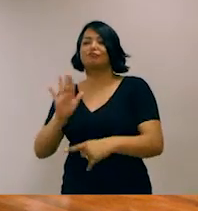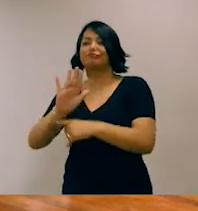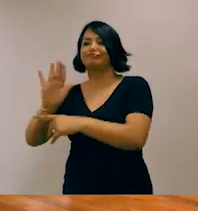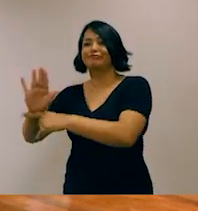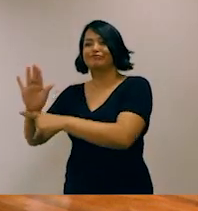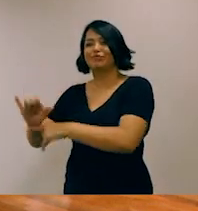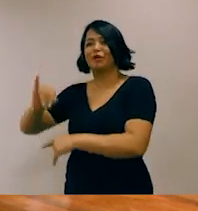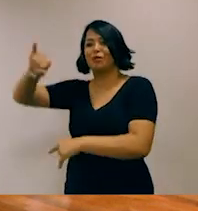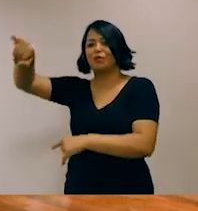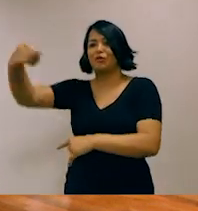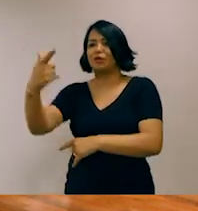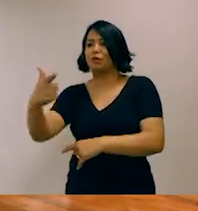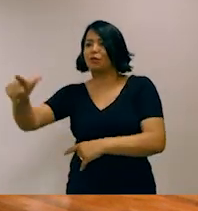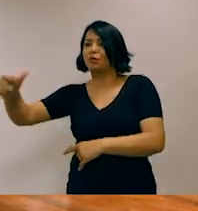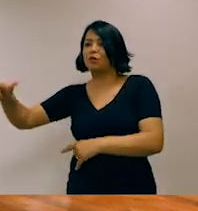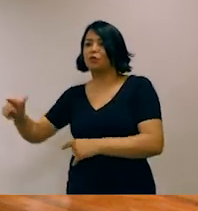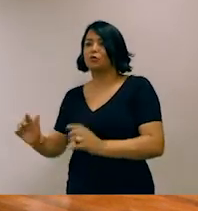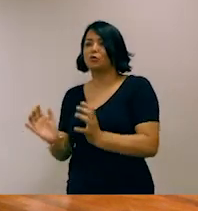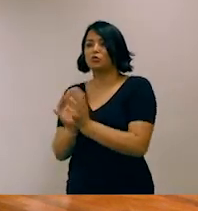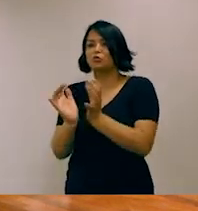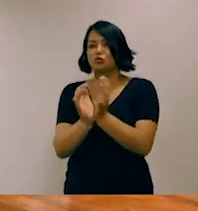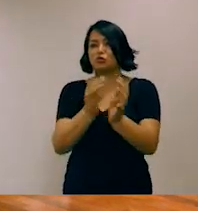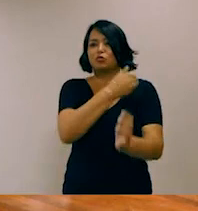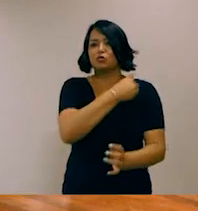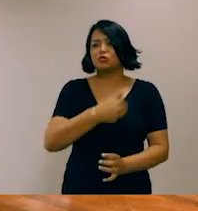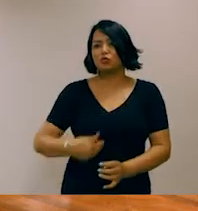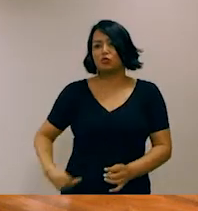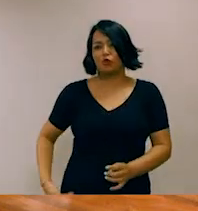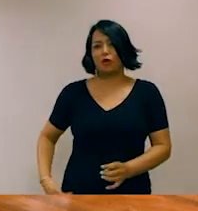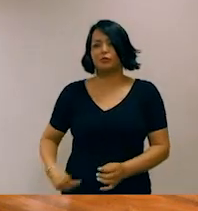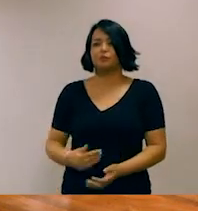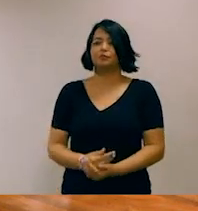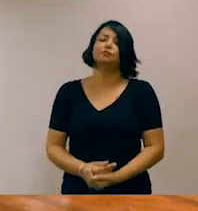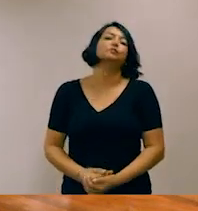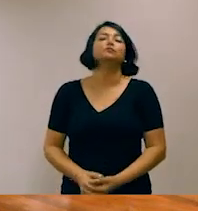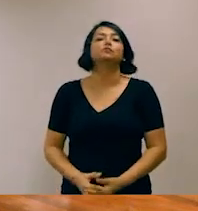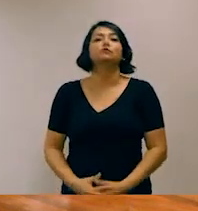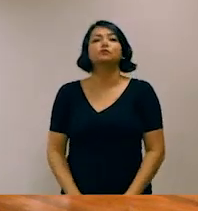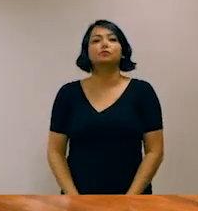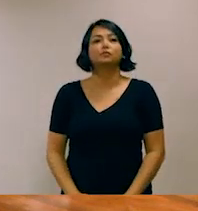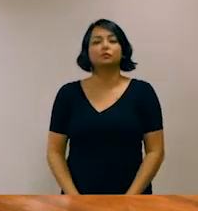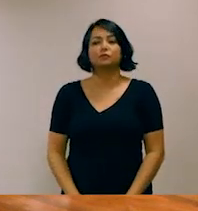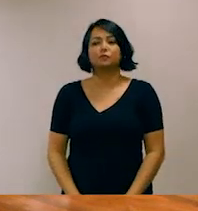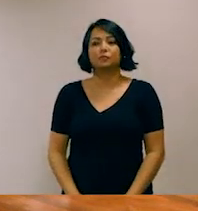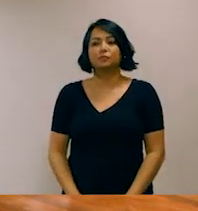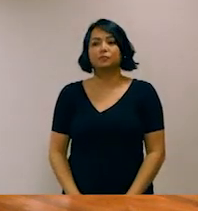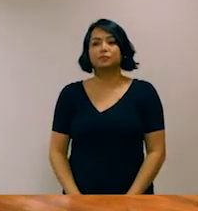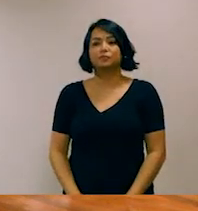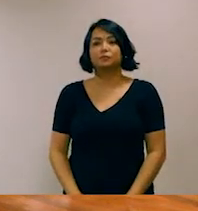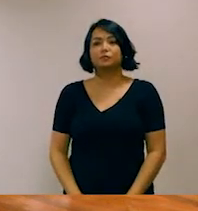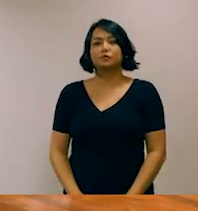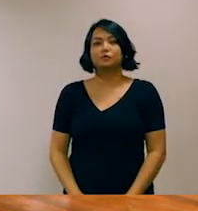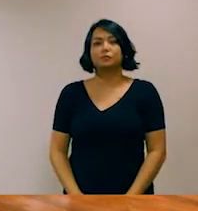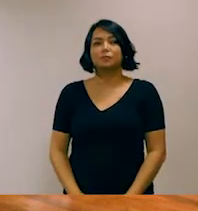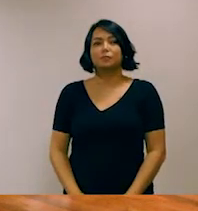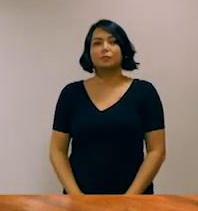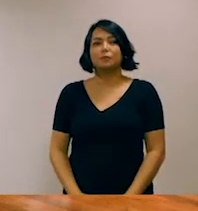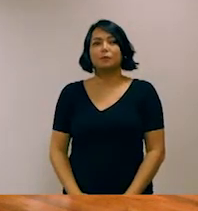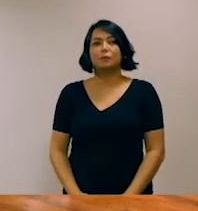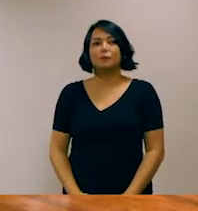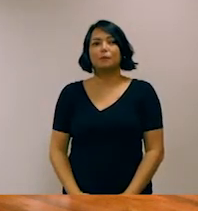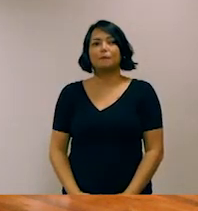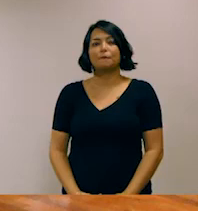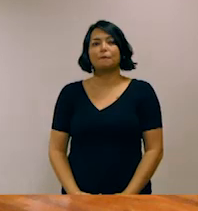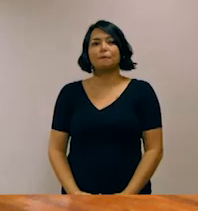to publish and share it in a productive way in other contexts,